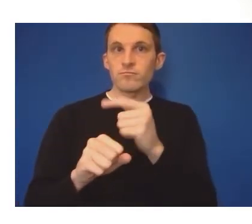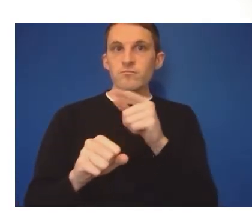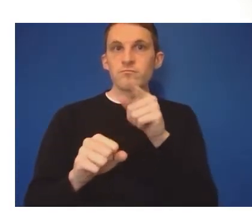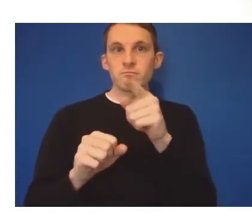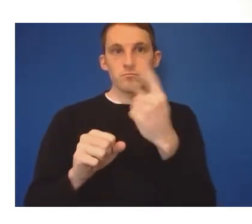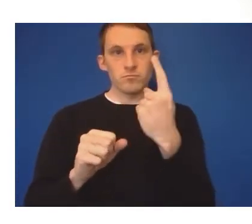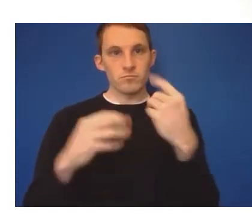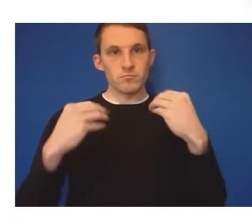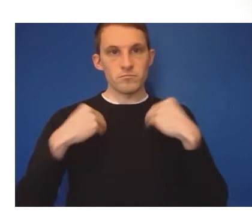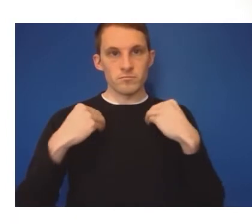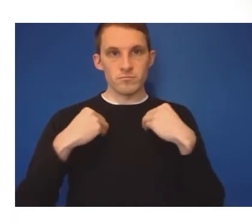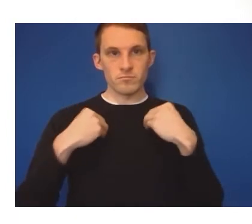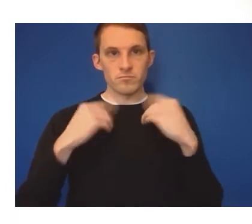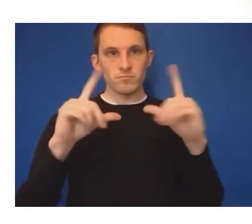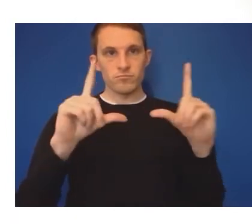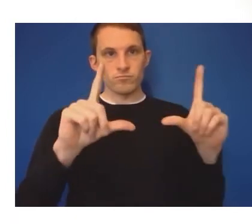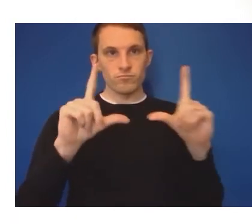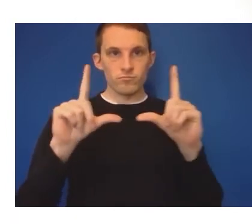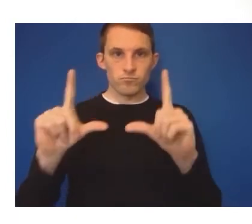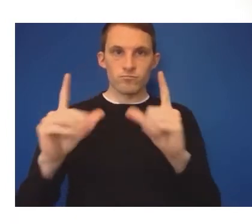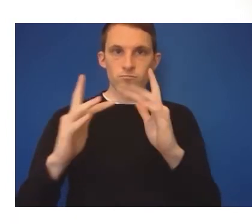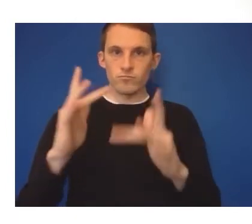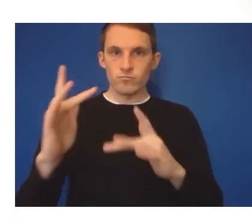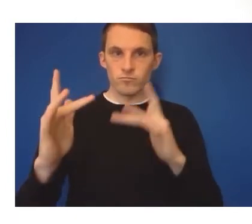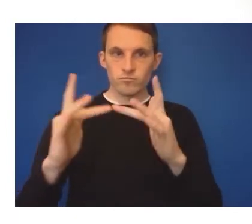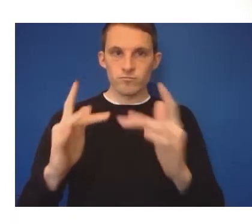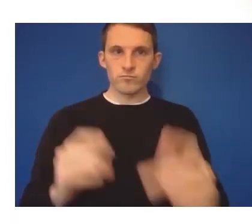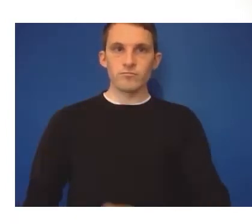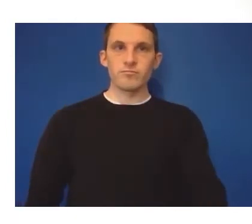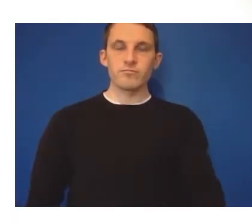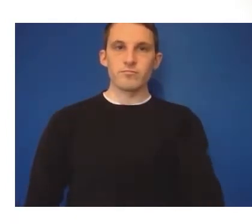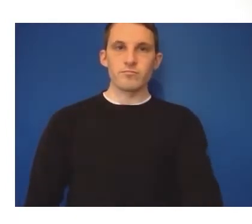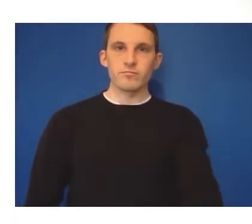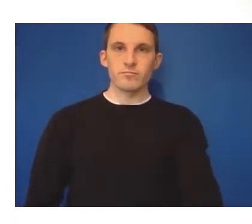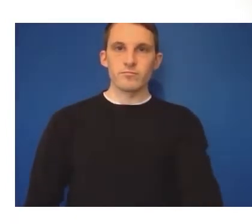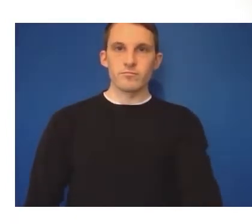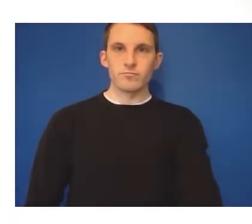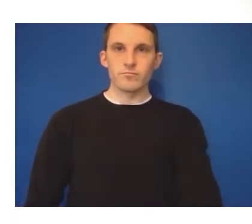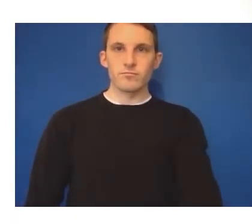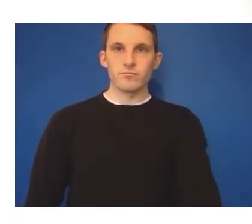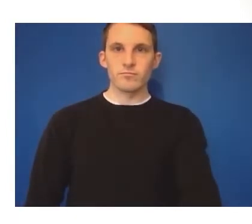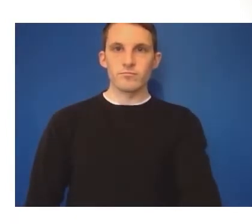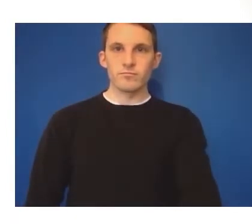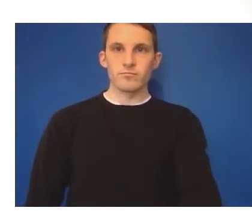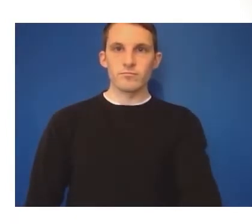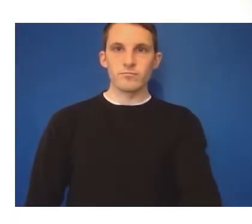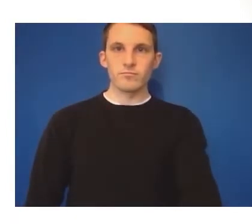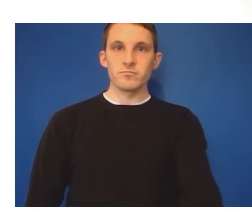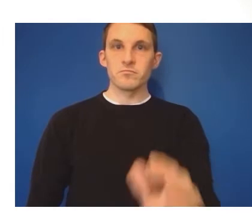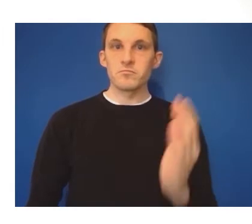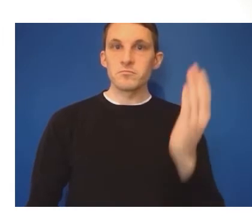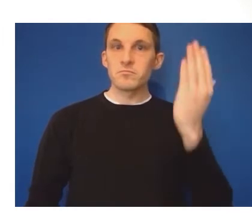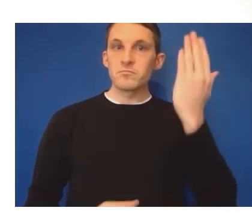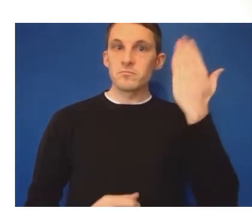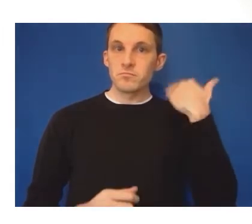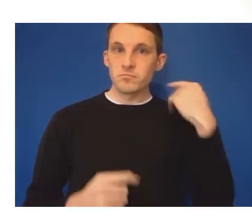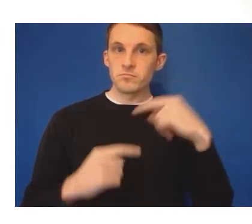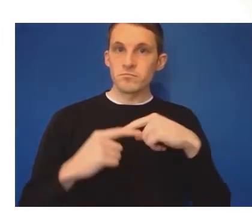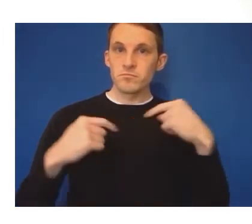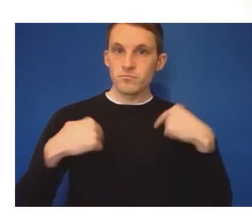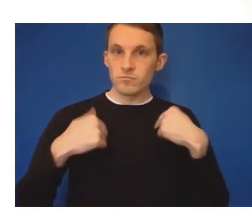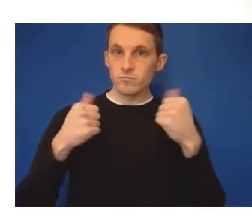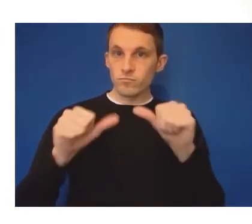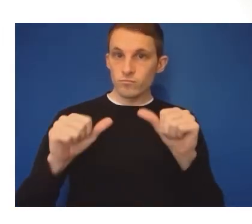website here. I'm sure the website has since changed, but this is what it looked like when we did our research. And this